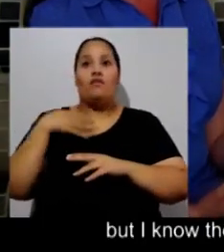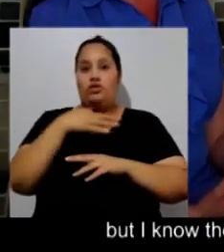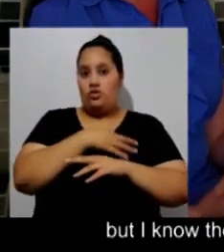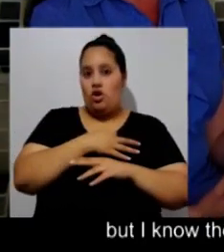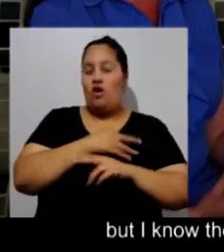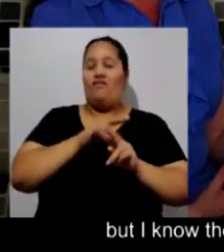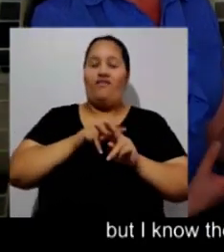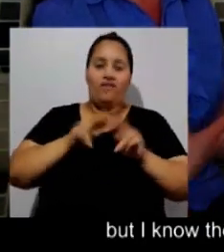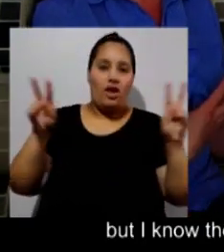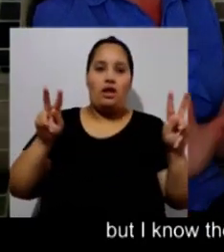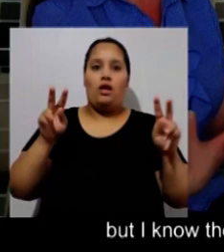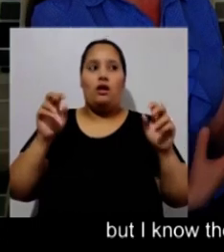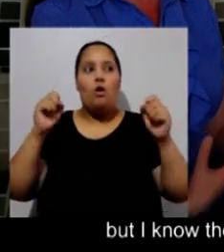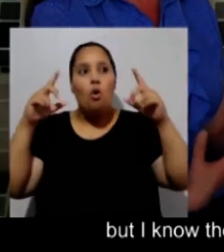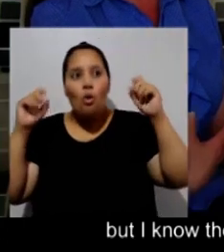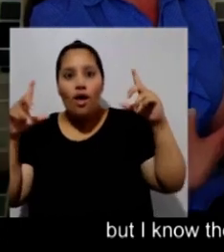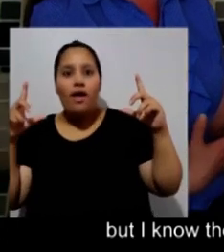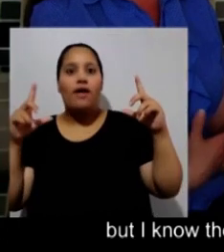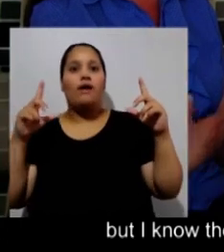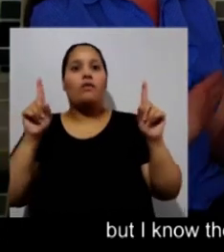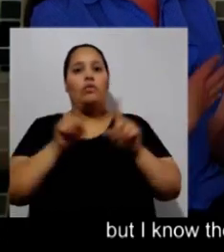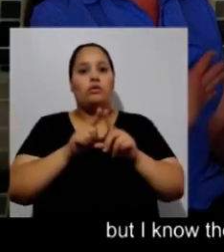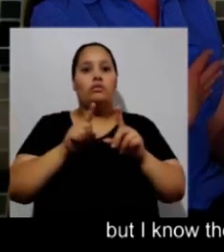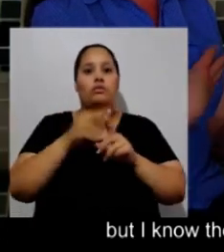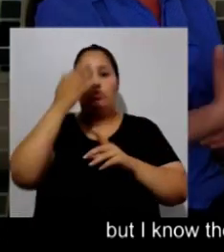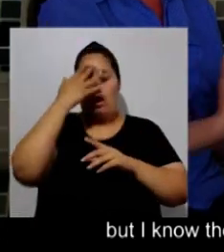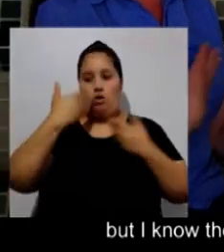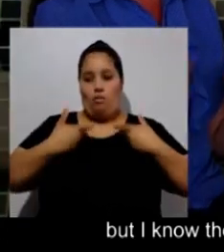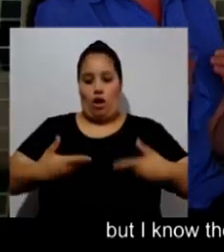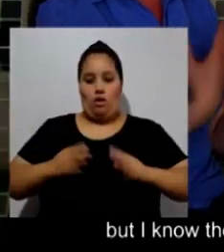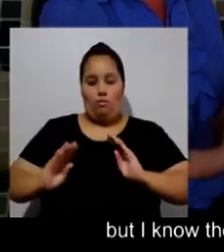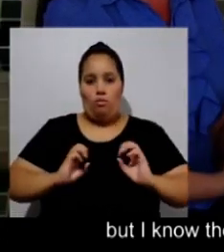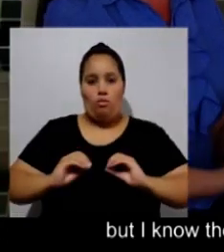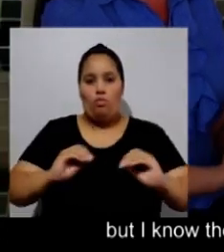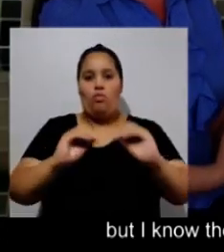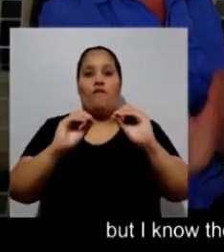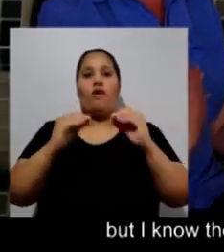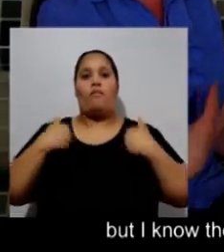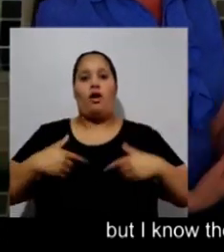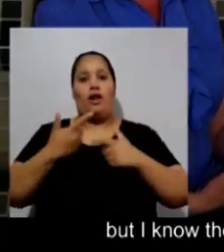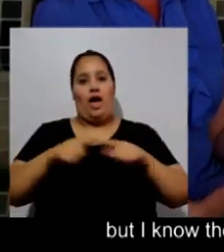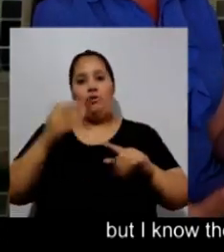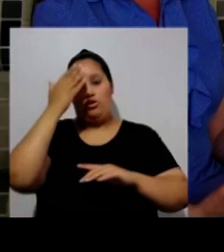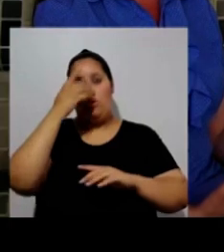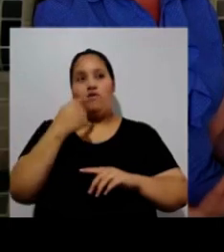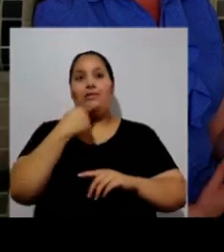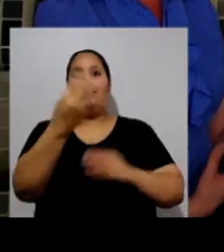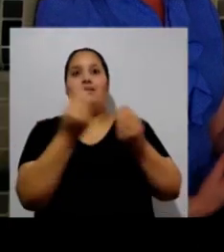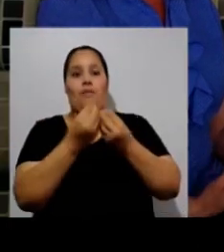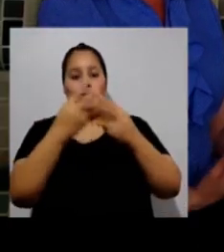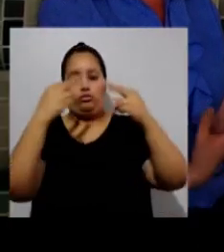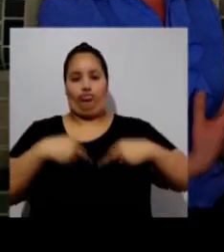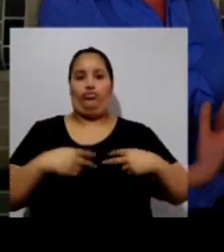staff, they are very aware of body movement, and of course, body language. And